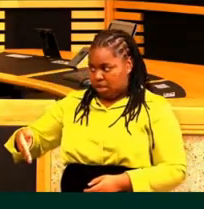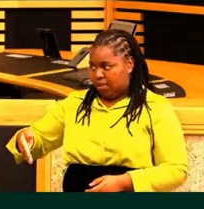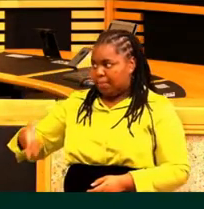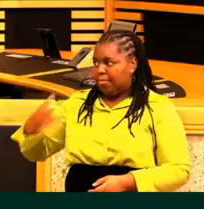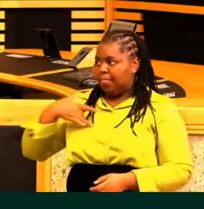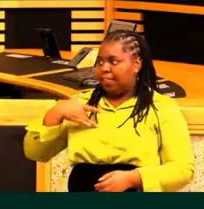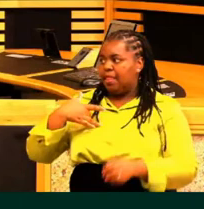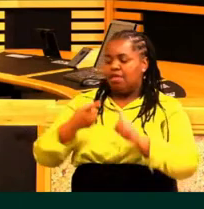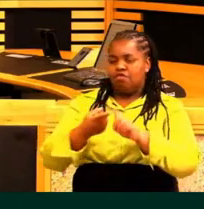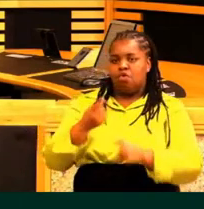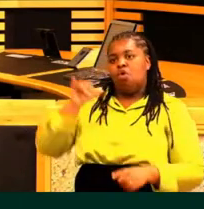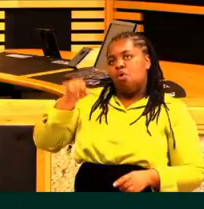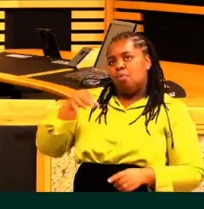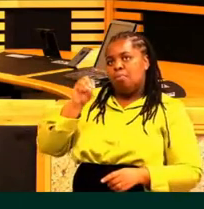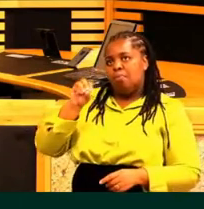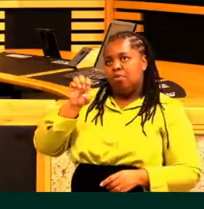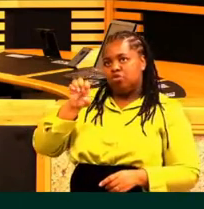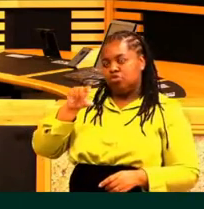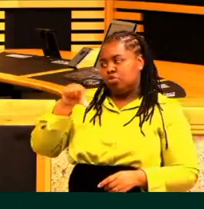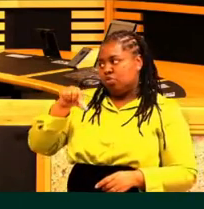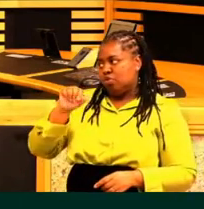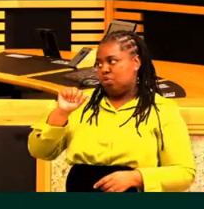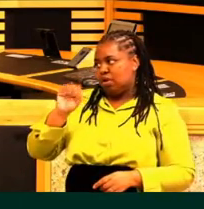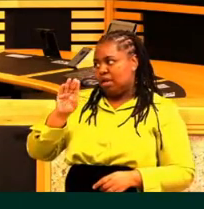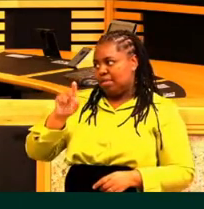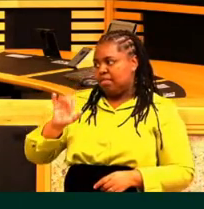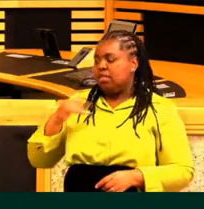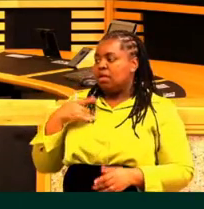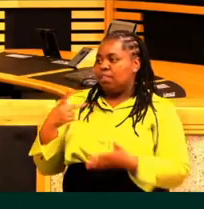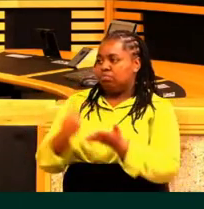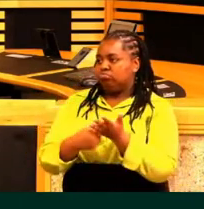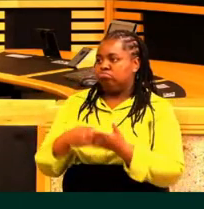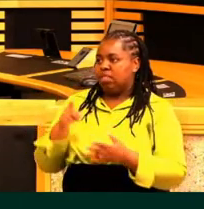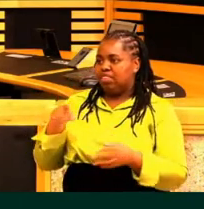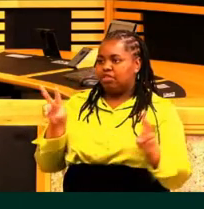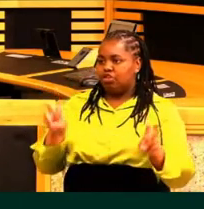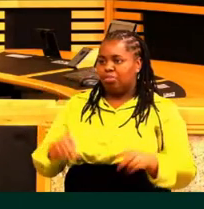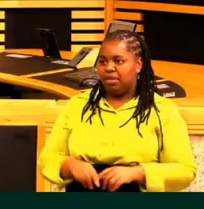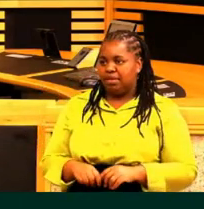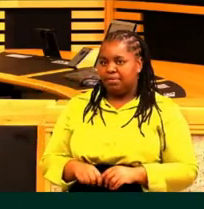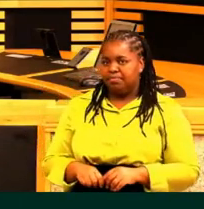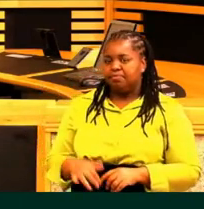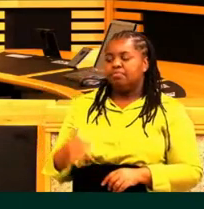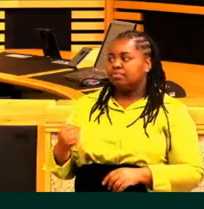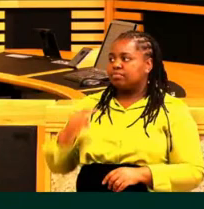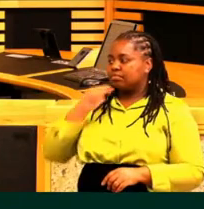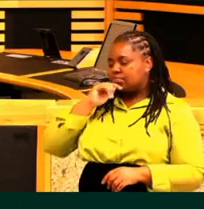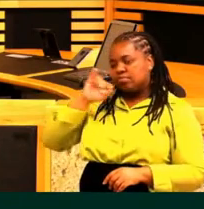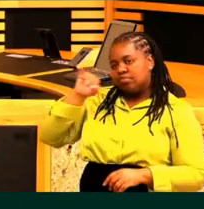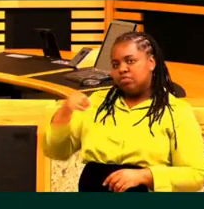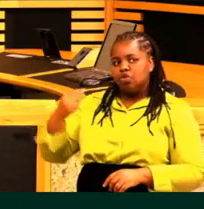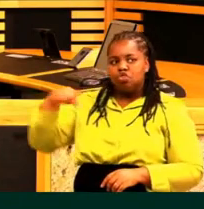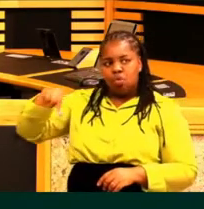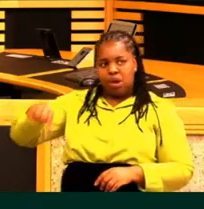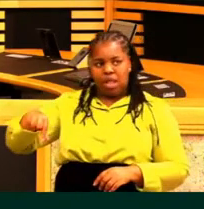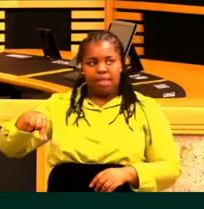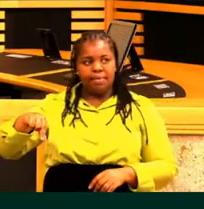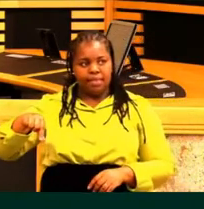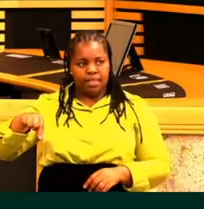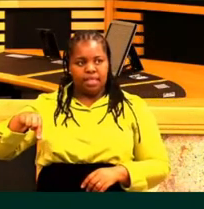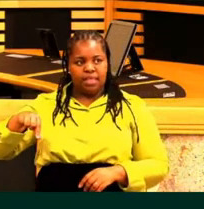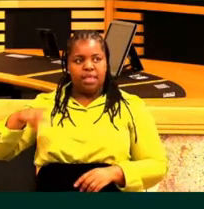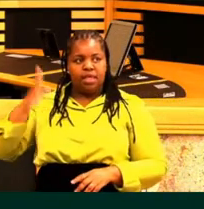am from ichokabi I'll also be discussing the first topic so as the Youth of each other we met